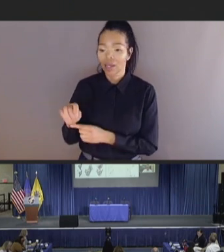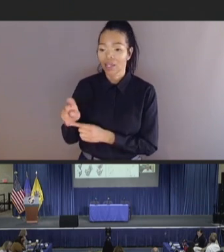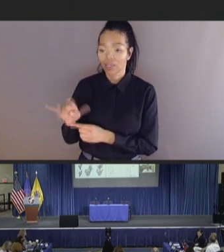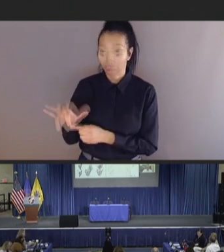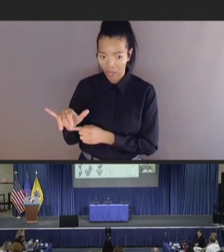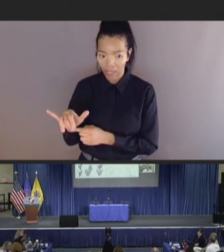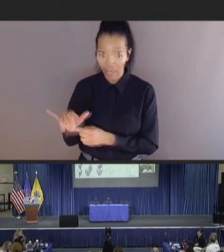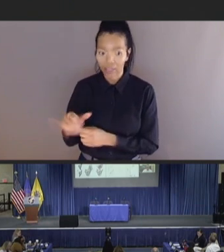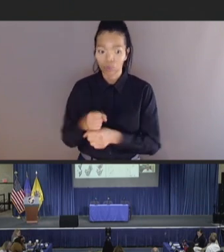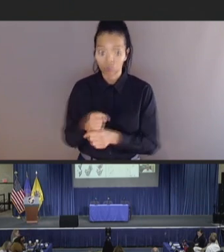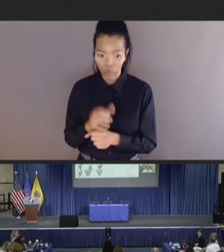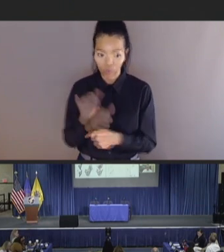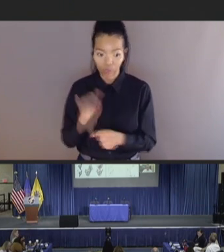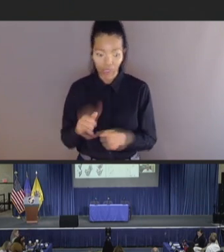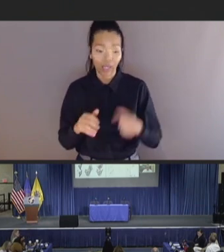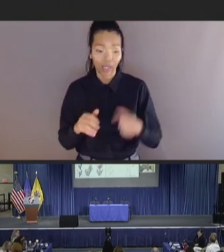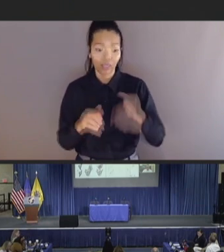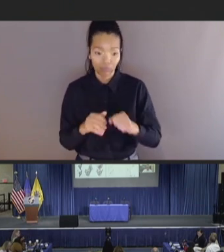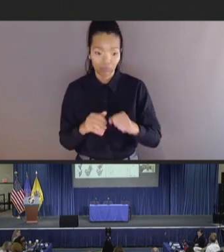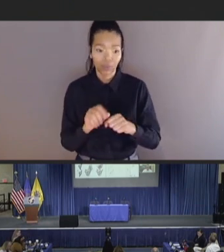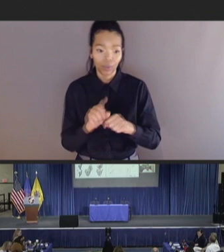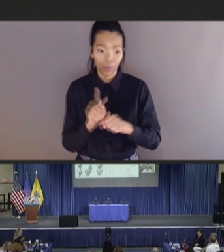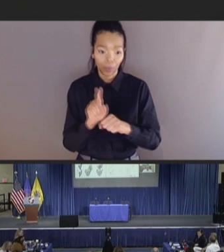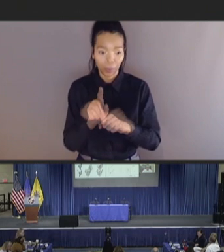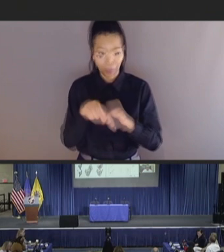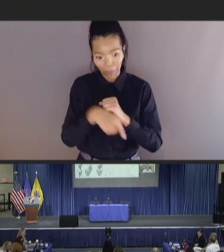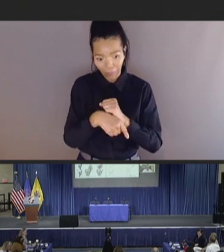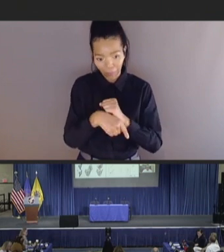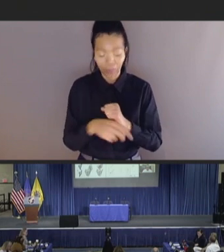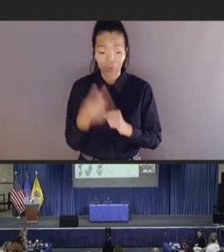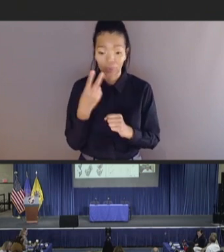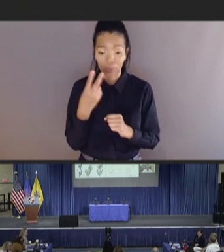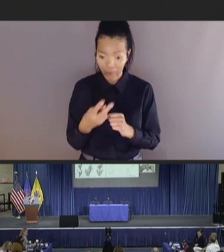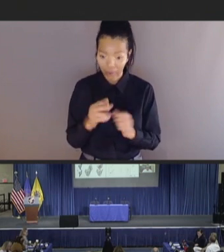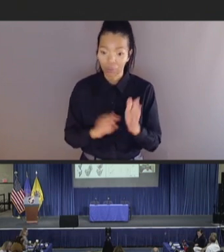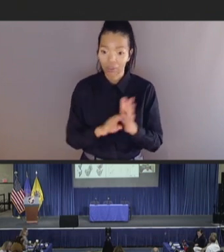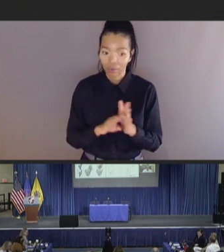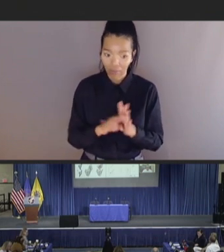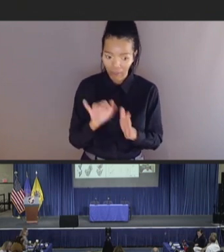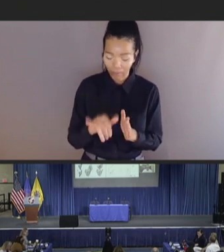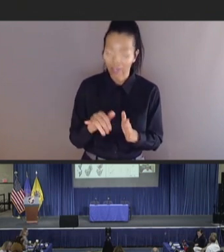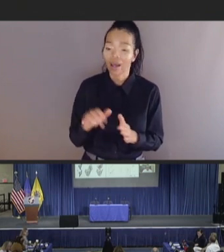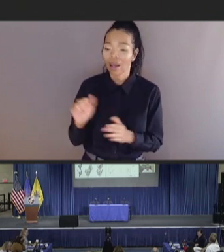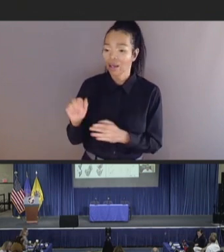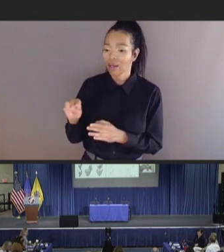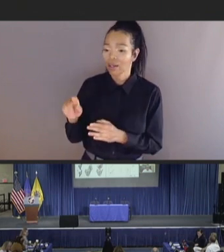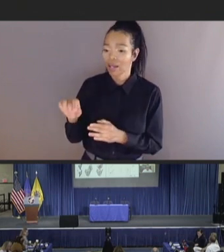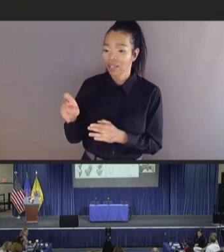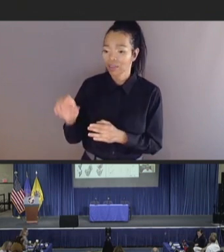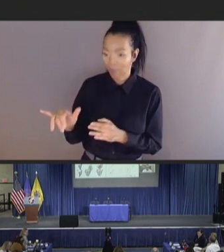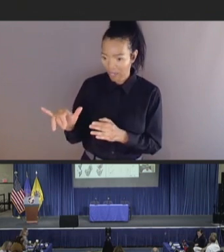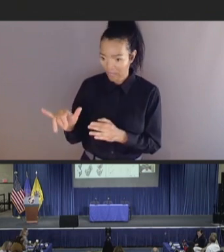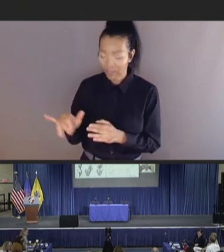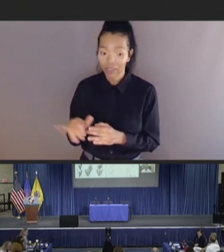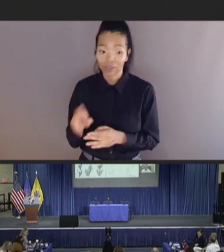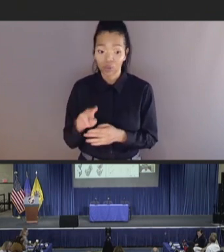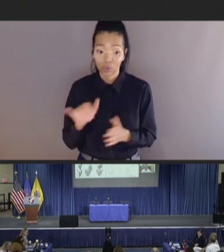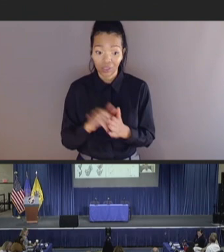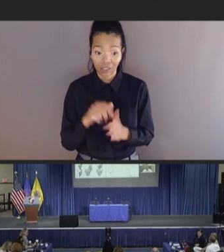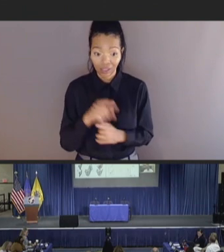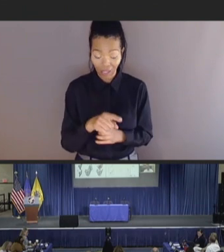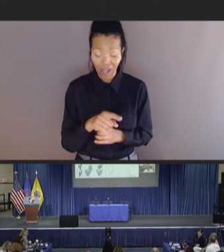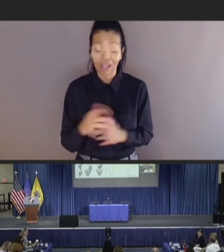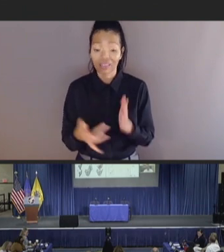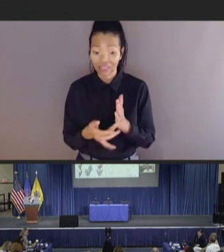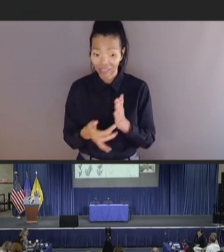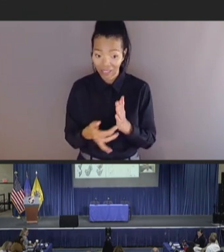of the protein, and he can incubate the trimer with a sera that we develop on those antibodies. And by using this incredibly innovative technology that he